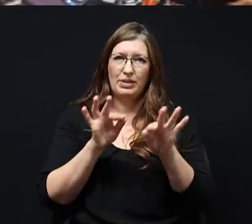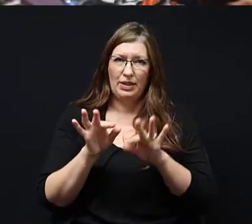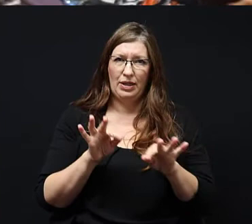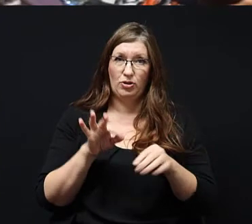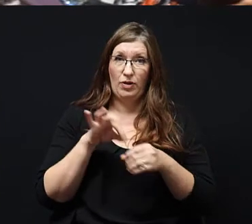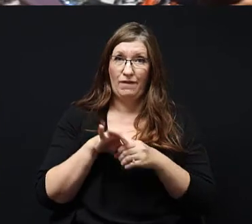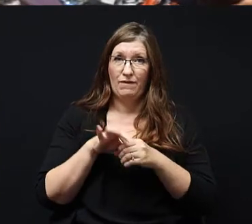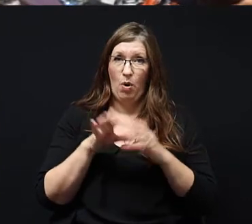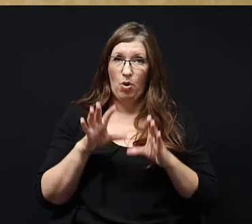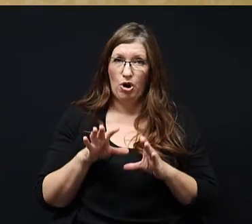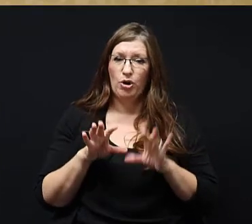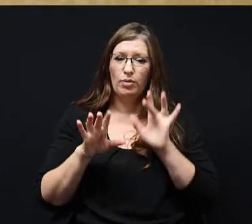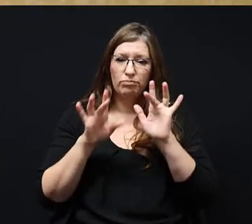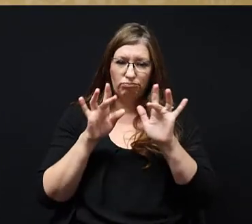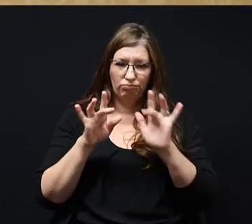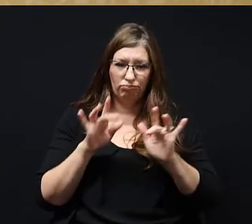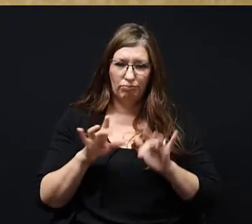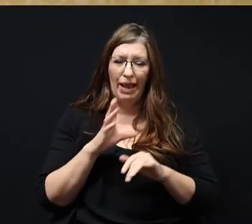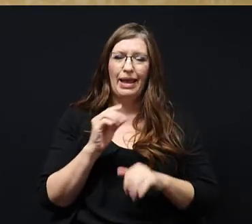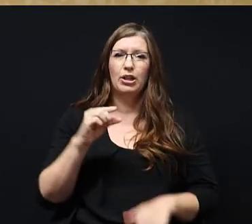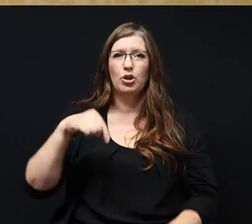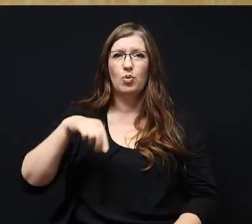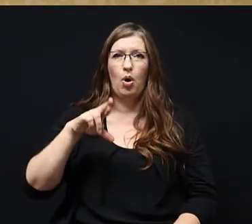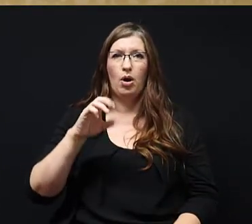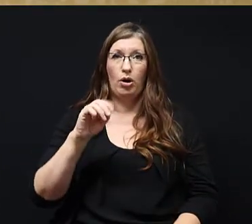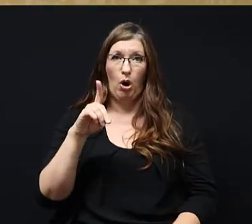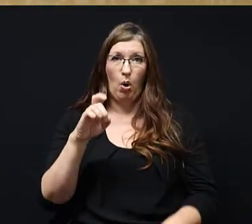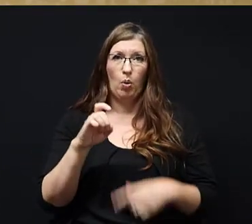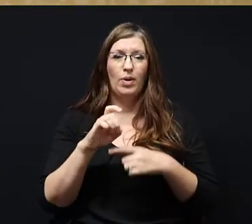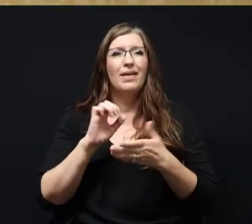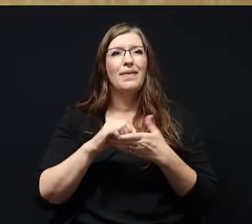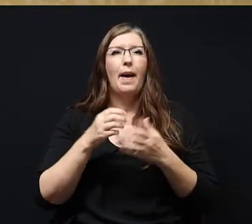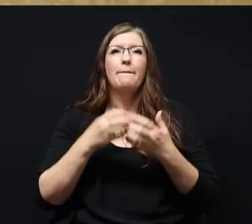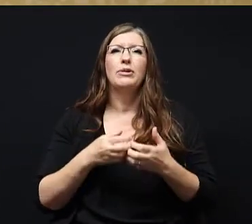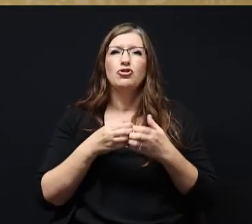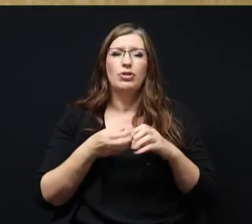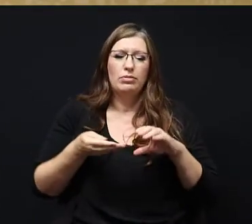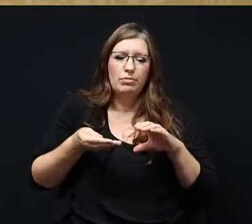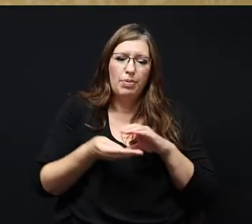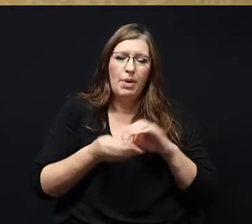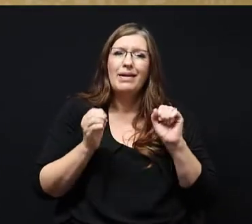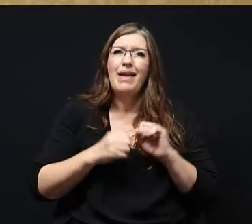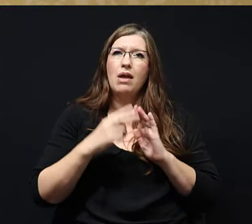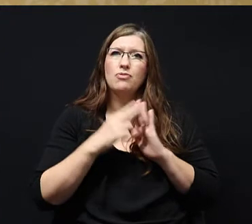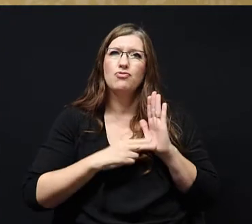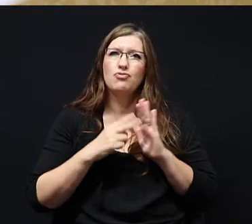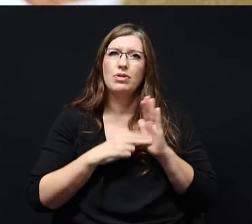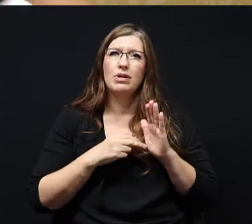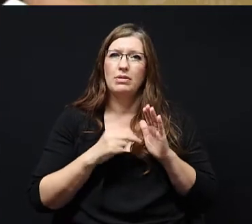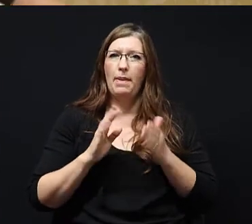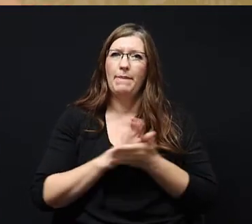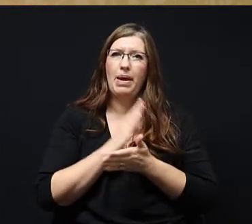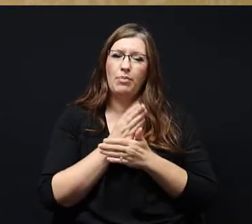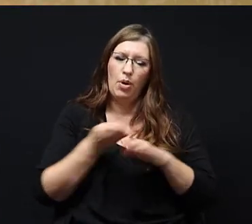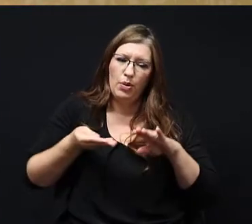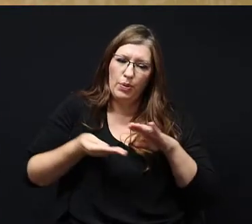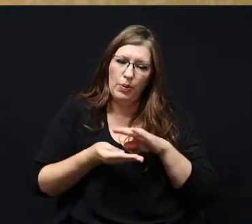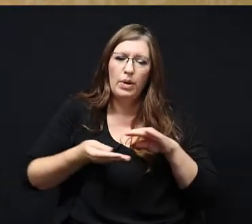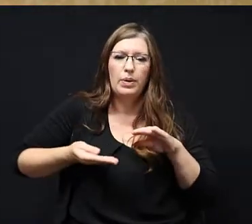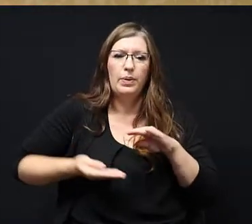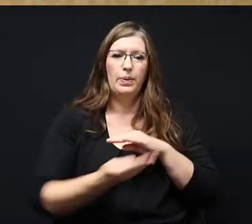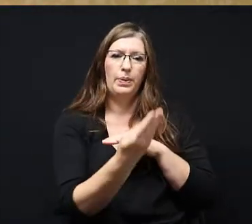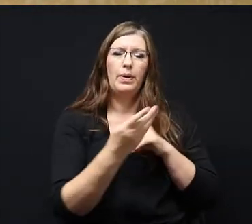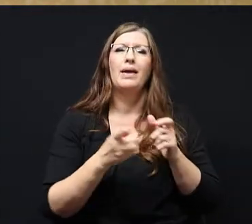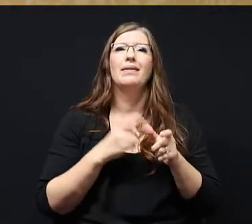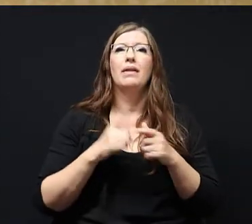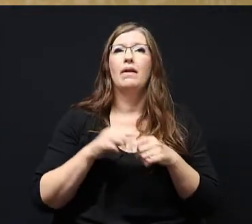the selections that the voter has made and the QR code so that the tabulator can read it. This gets then fed through the tabulator,